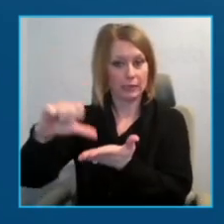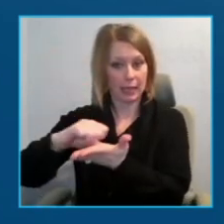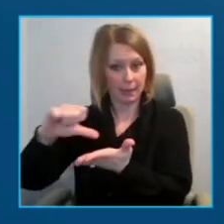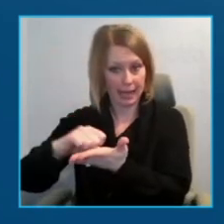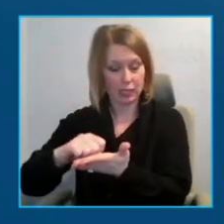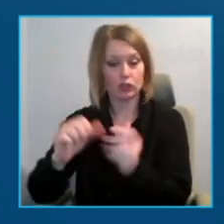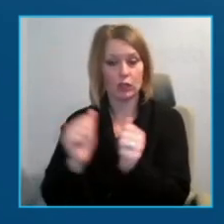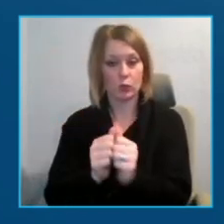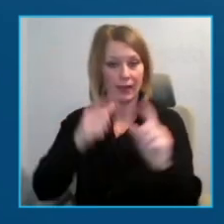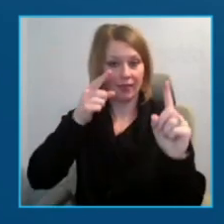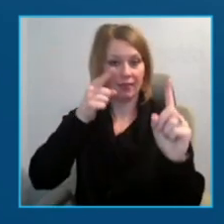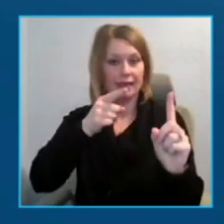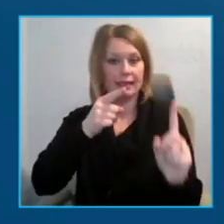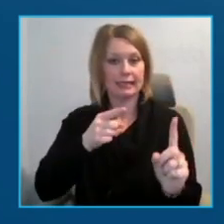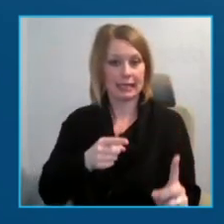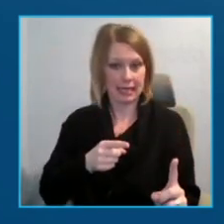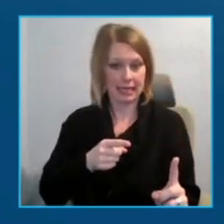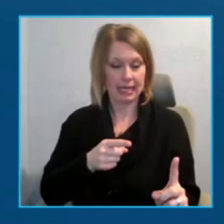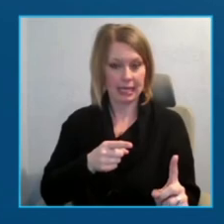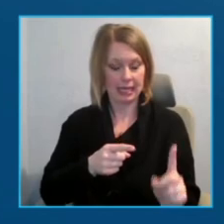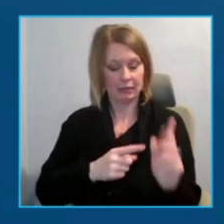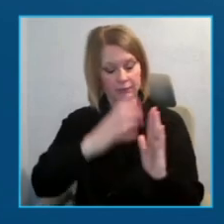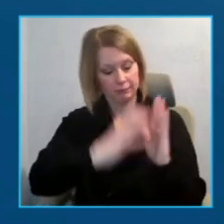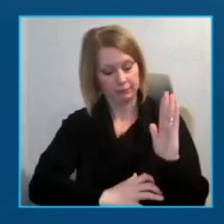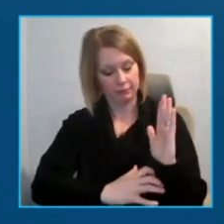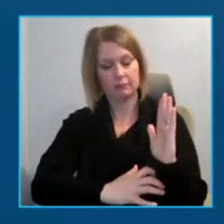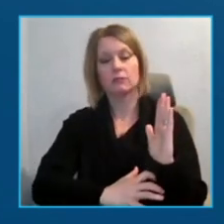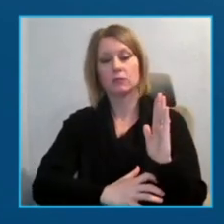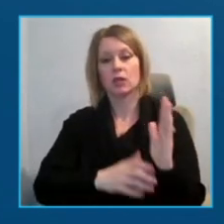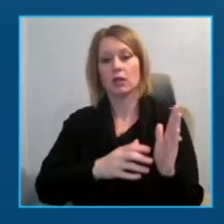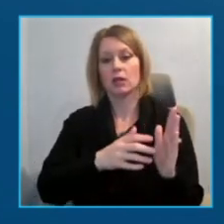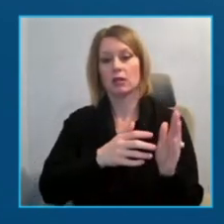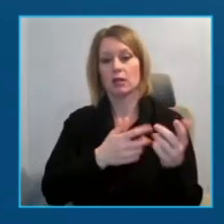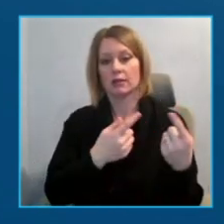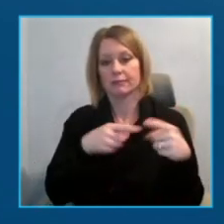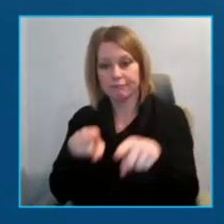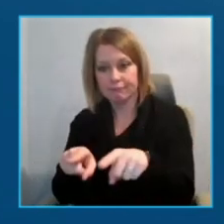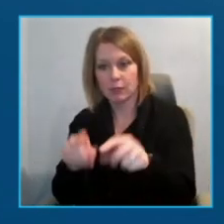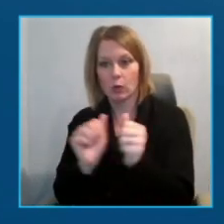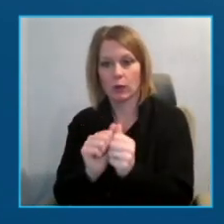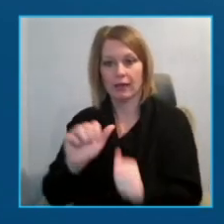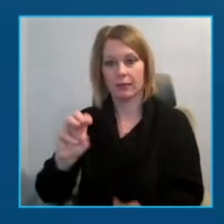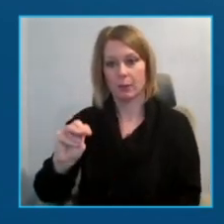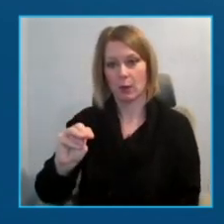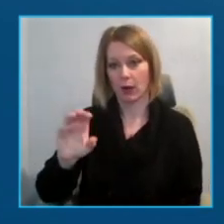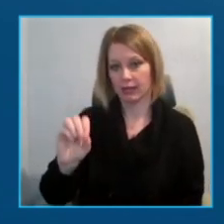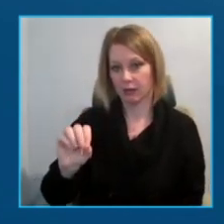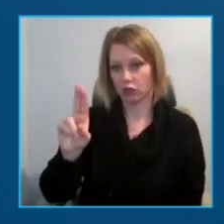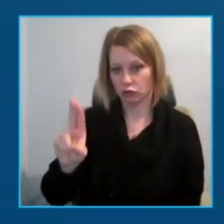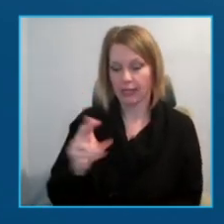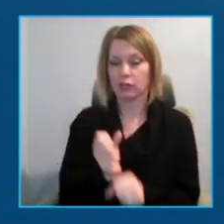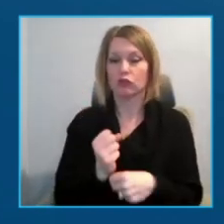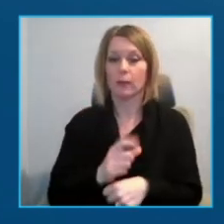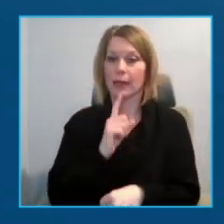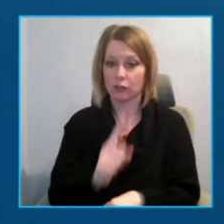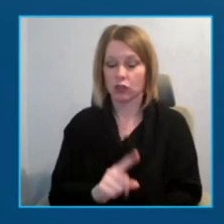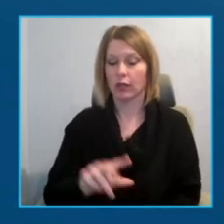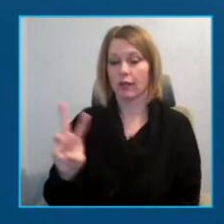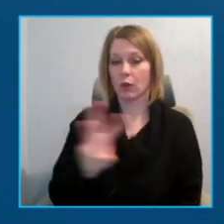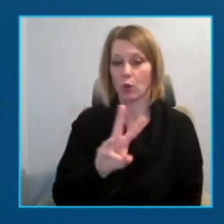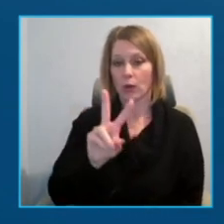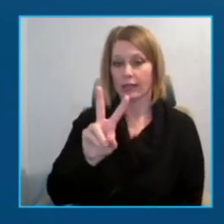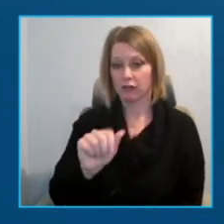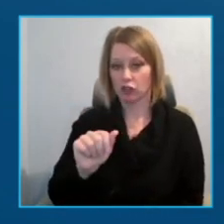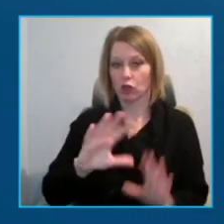areas required by the memorandum of understanding to ensure the West Virginia party is